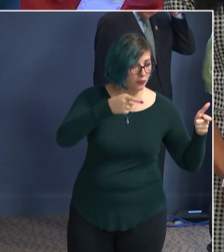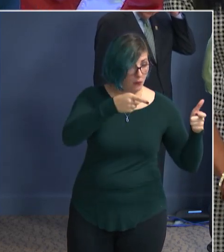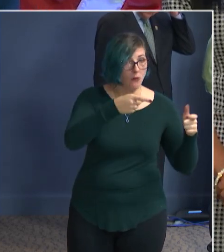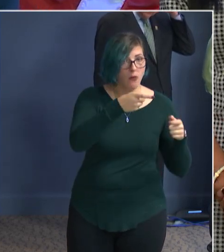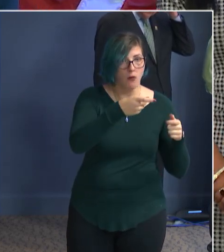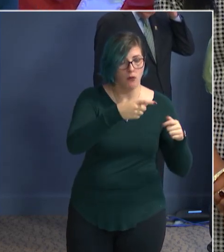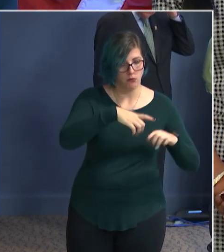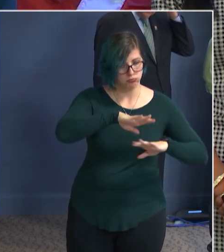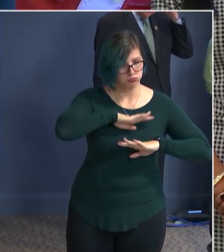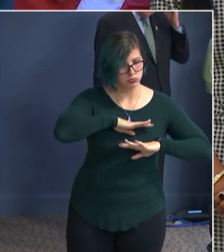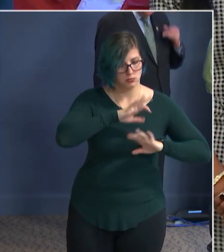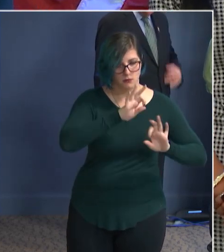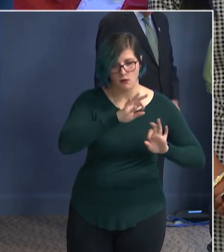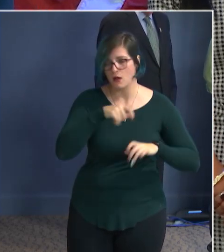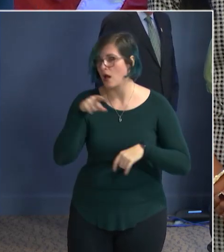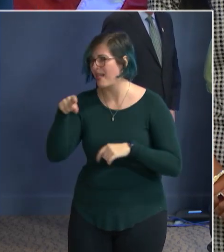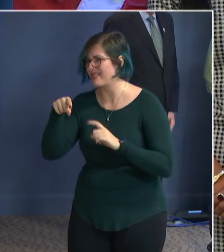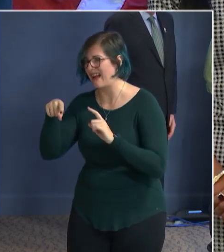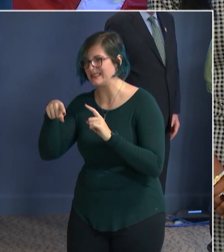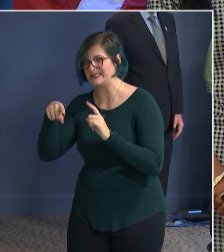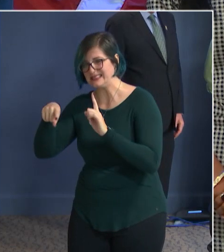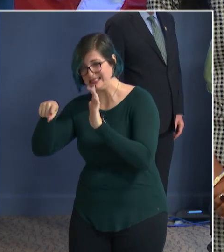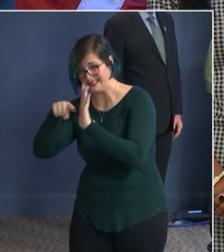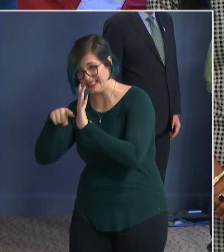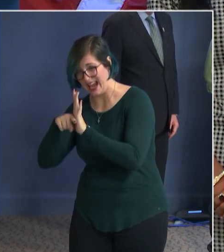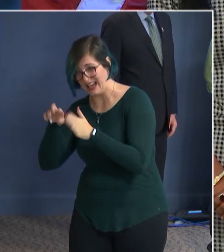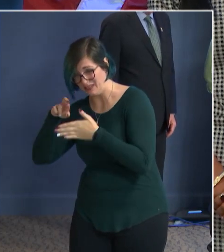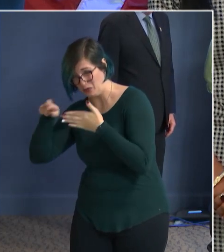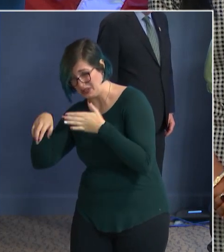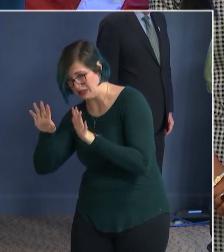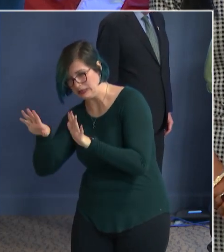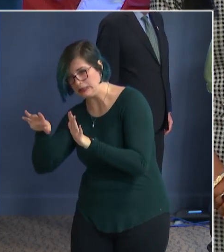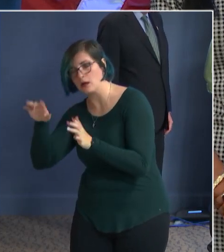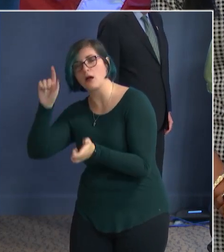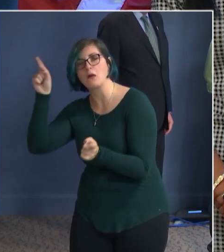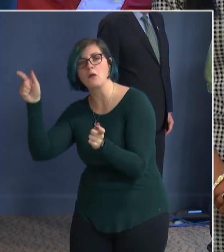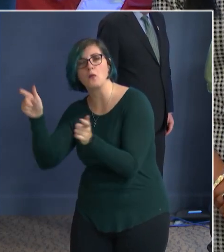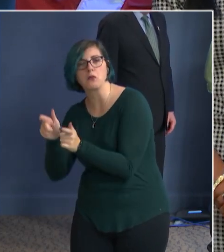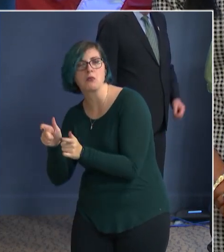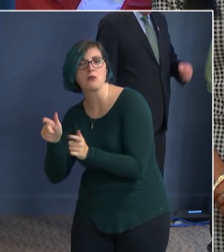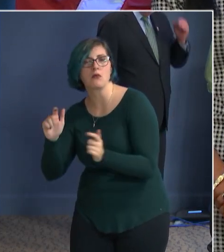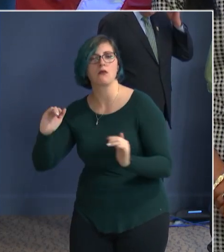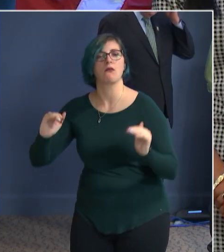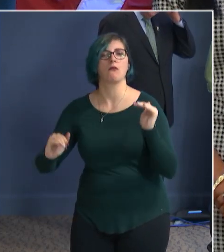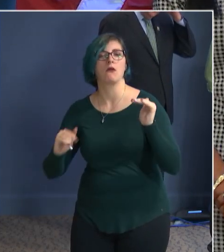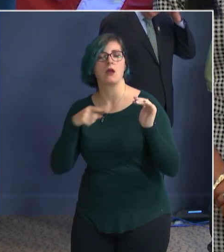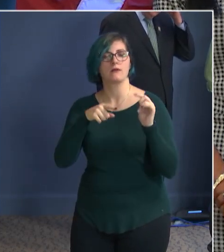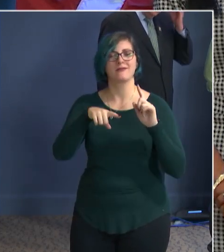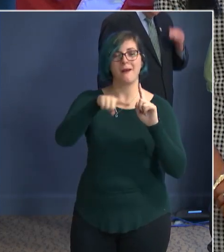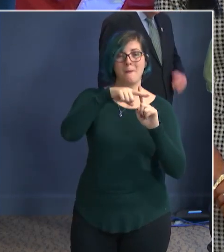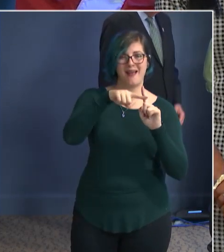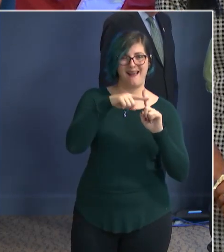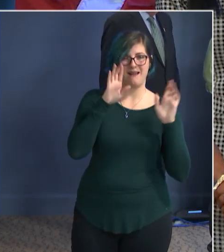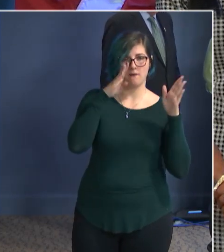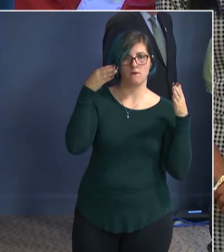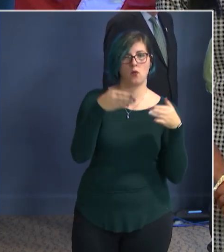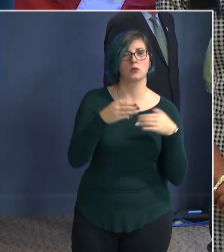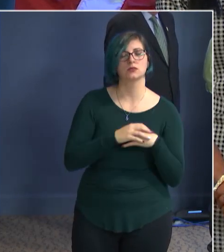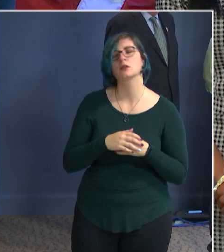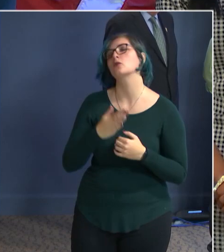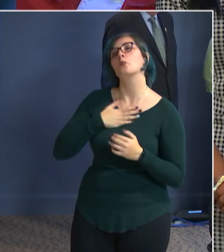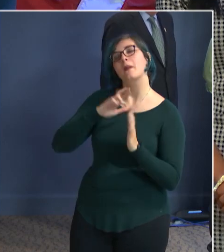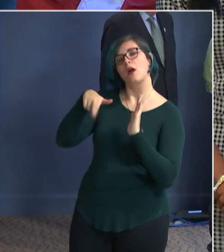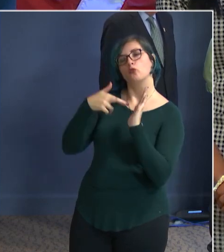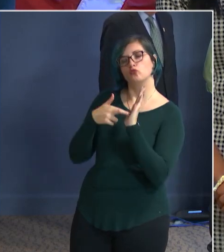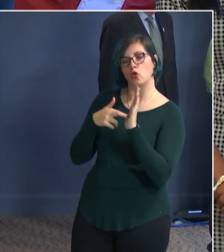those that do have the types of positive outcomes that we're looking for. And so I believe that my role is to help provide